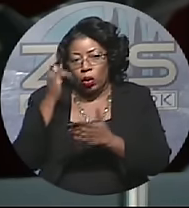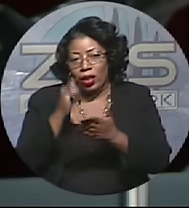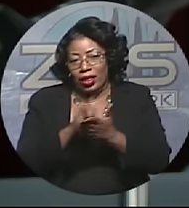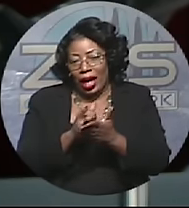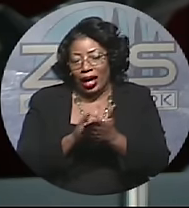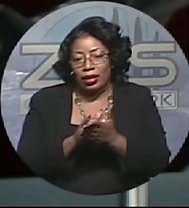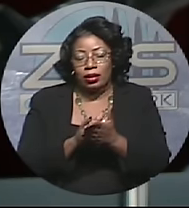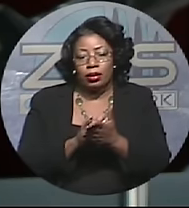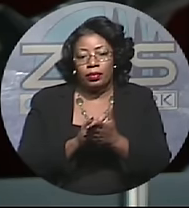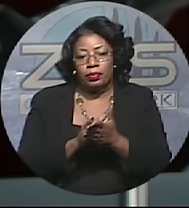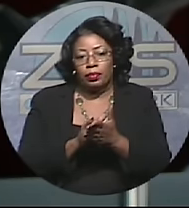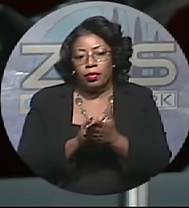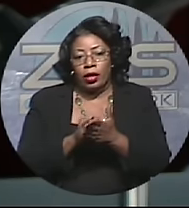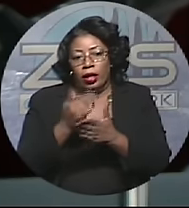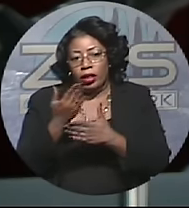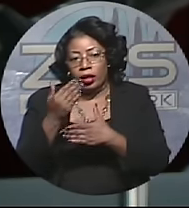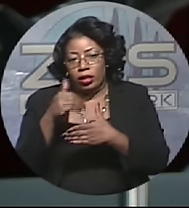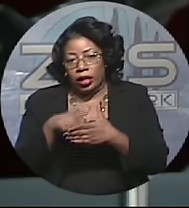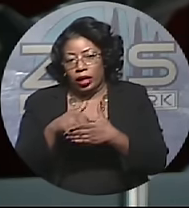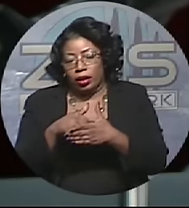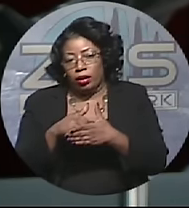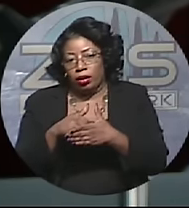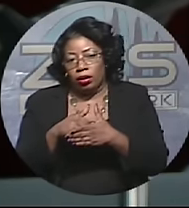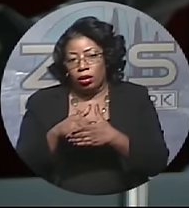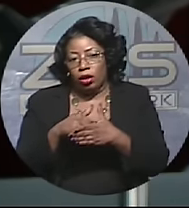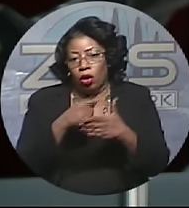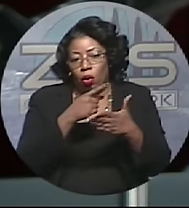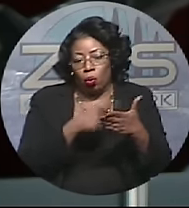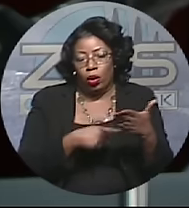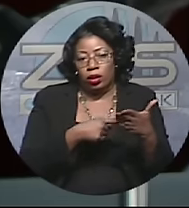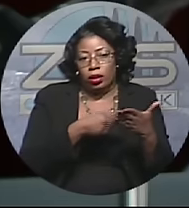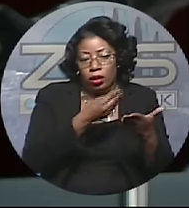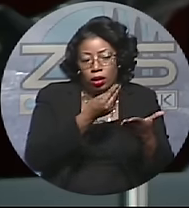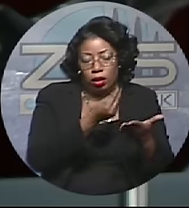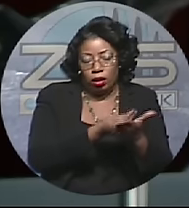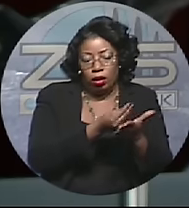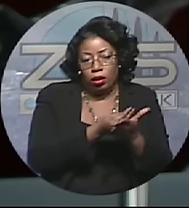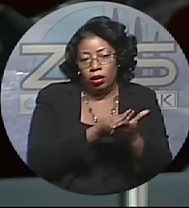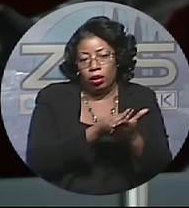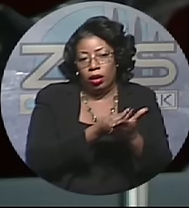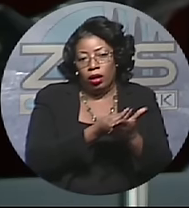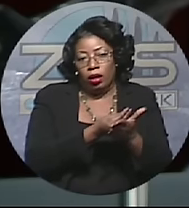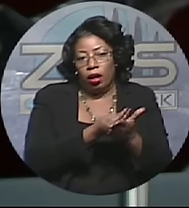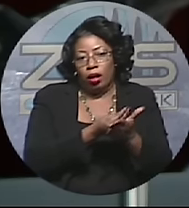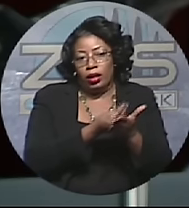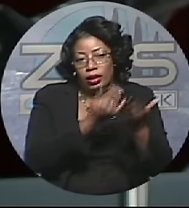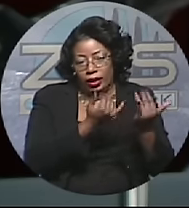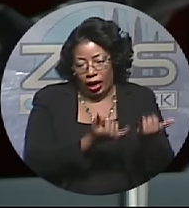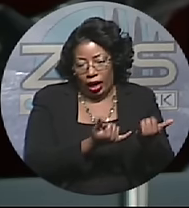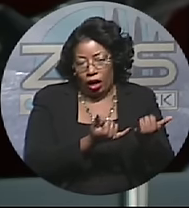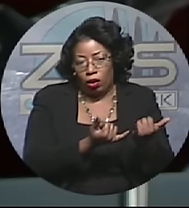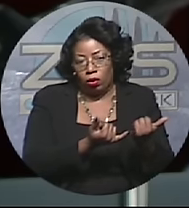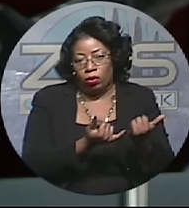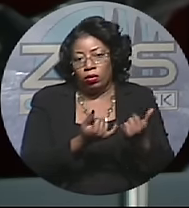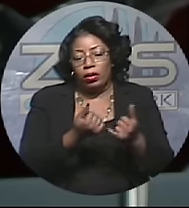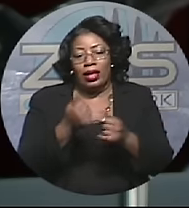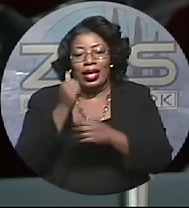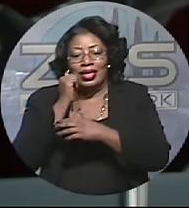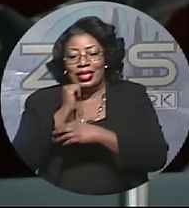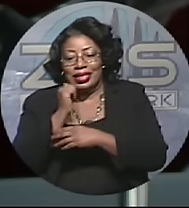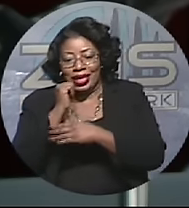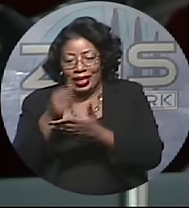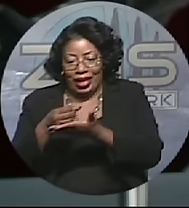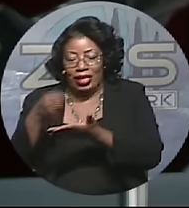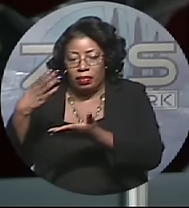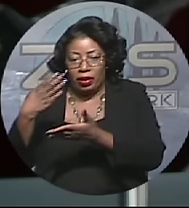gap between what our current revenues are versus what the day-to-day